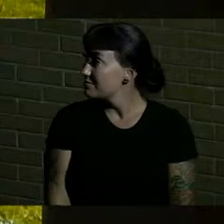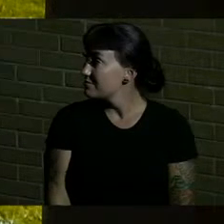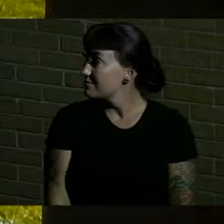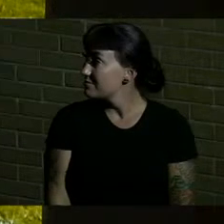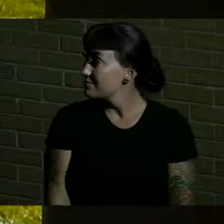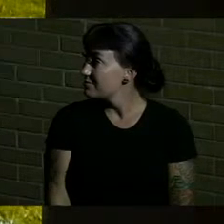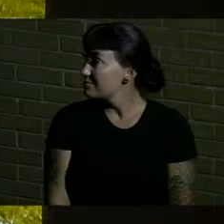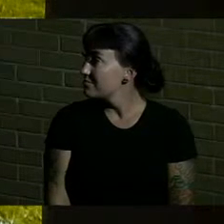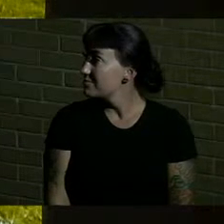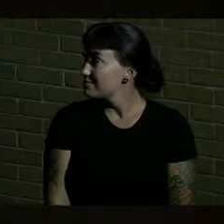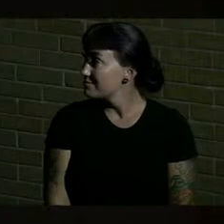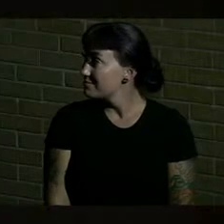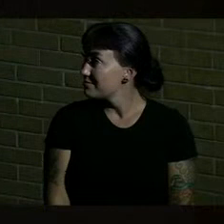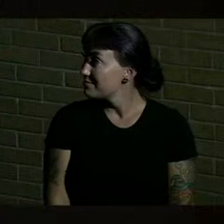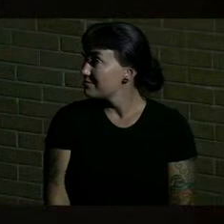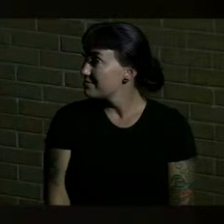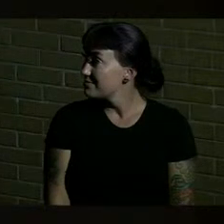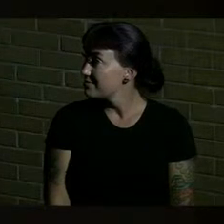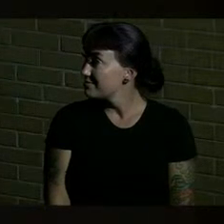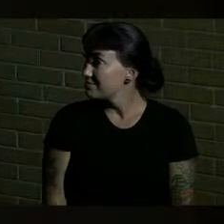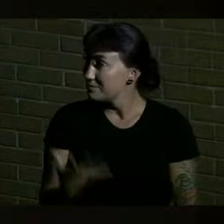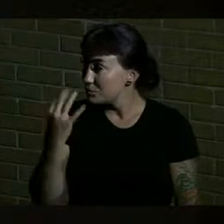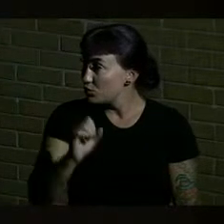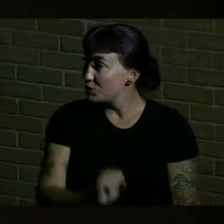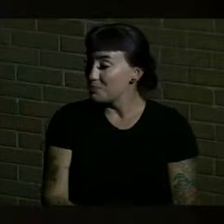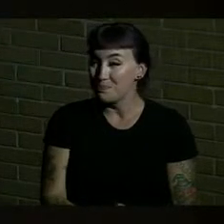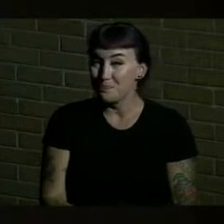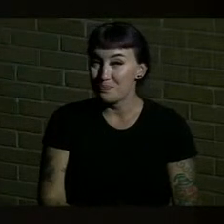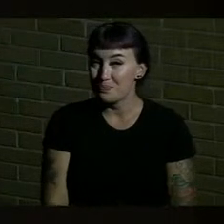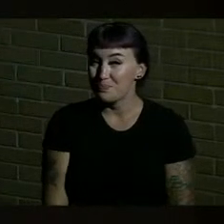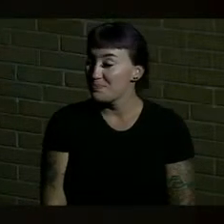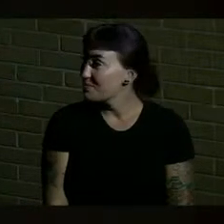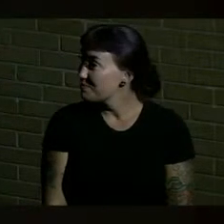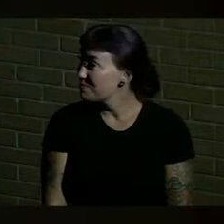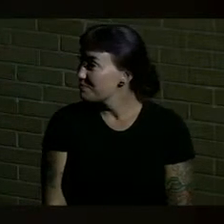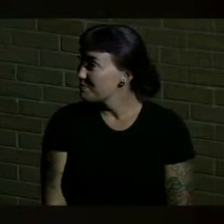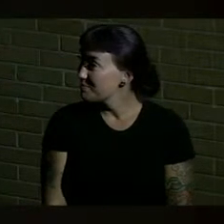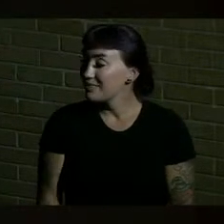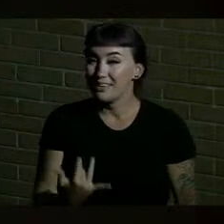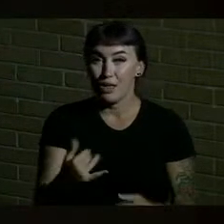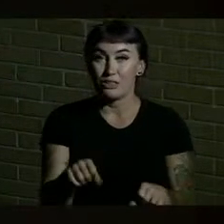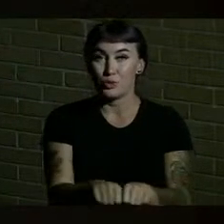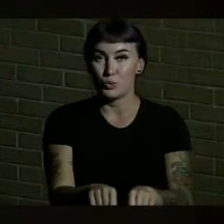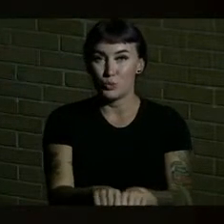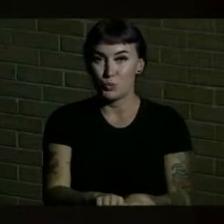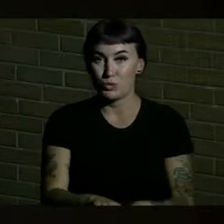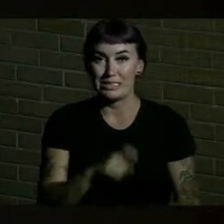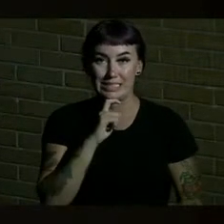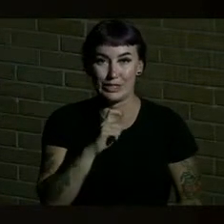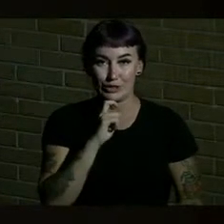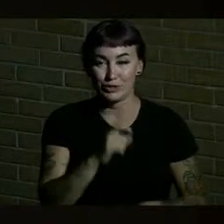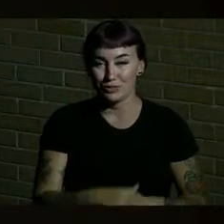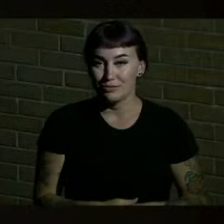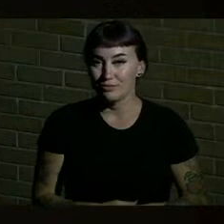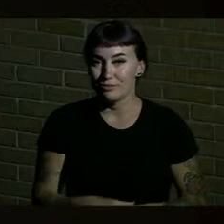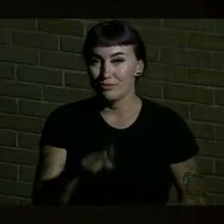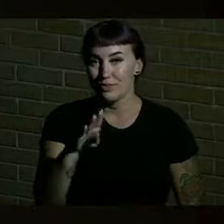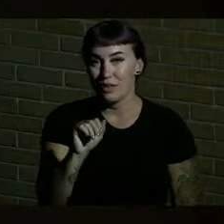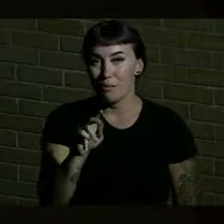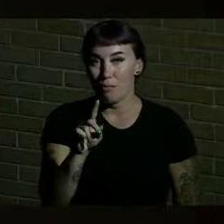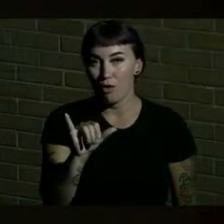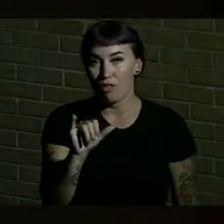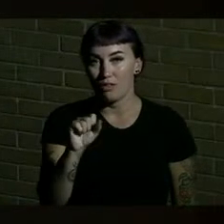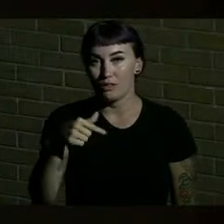And there's the mob there. Beautiful job. Now on to the sneakers. This is at Barclay Square in